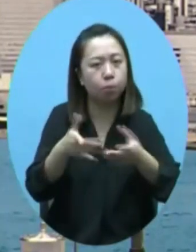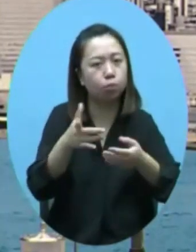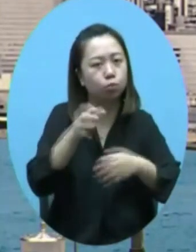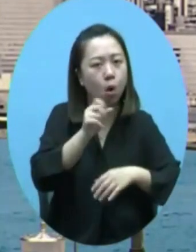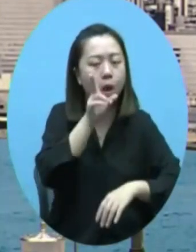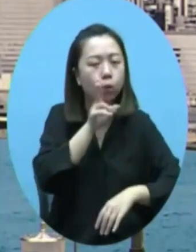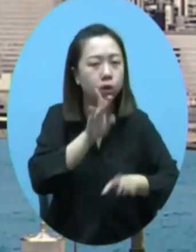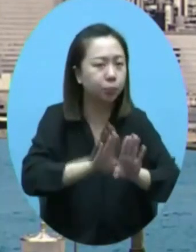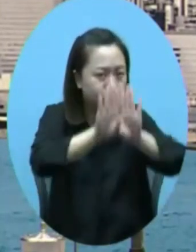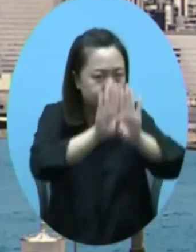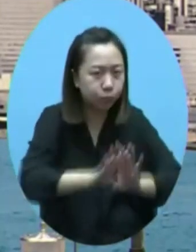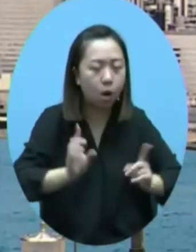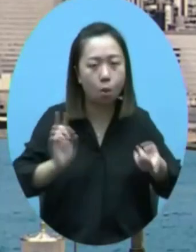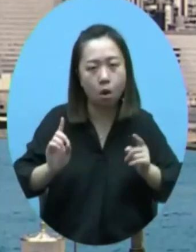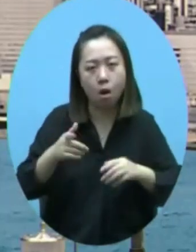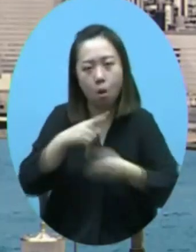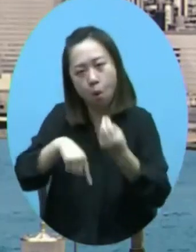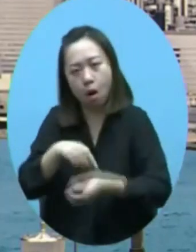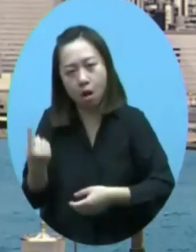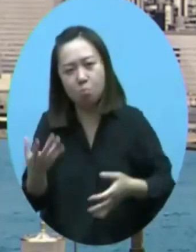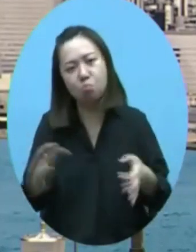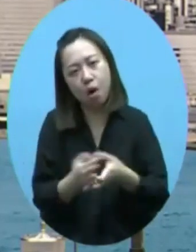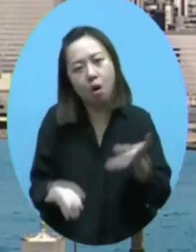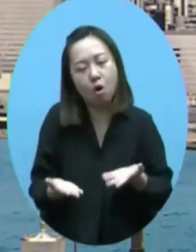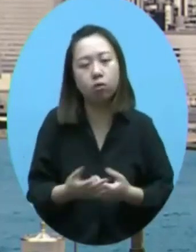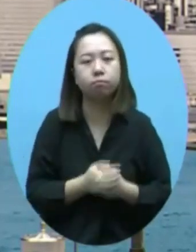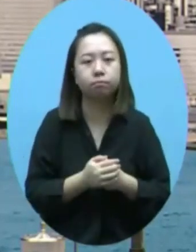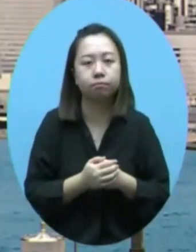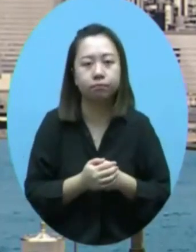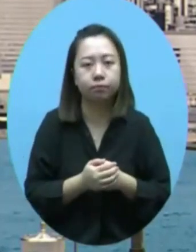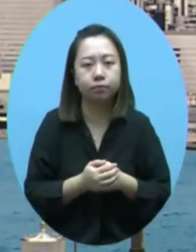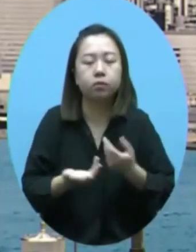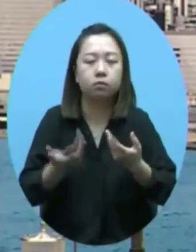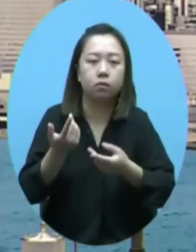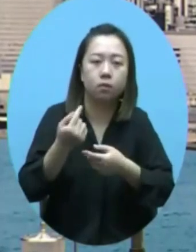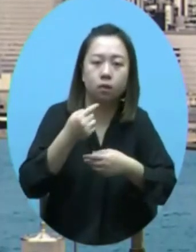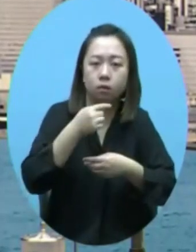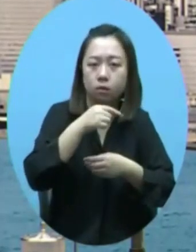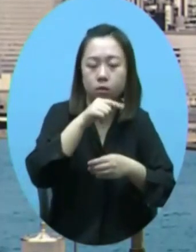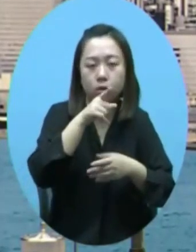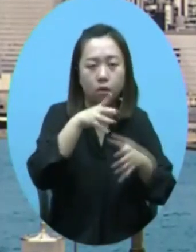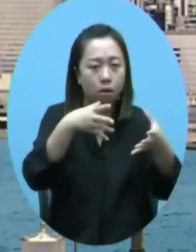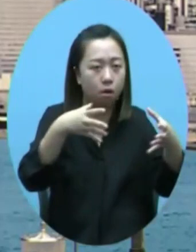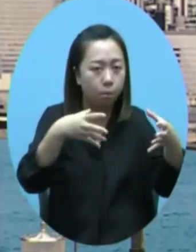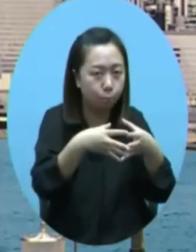However, it had to do with the shared common facilities like the environment or like the lifts.